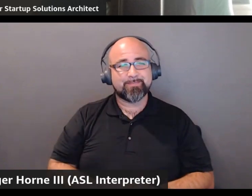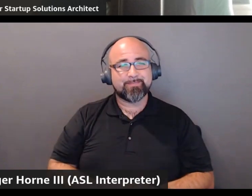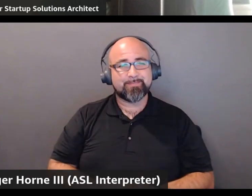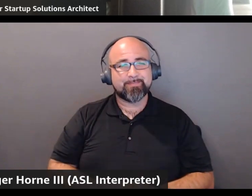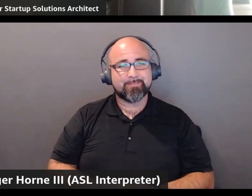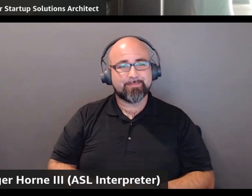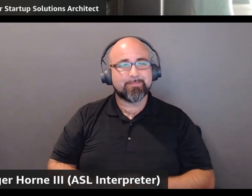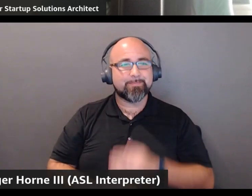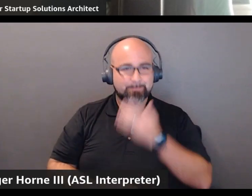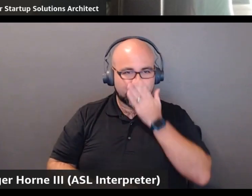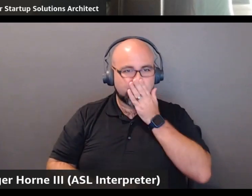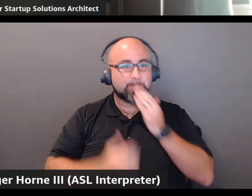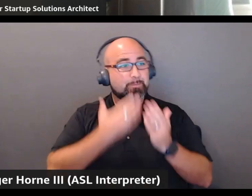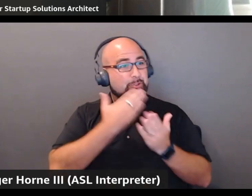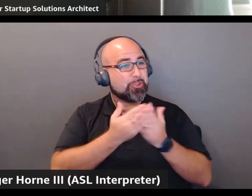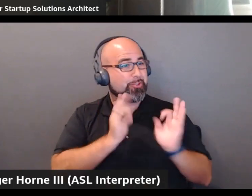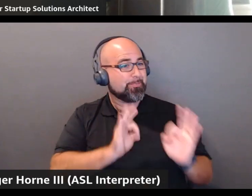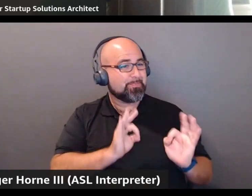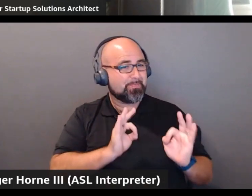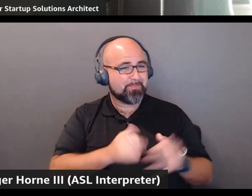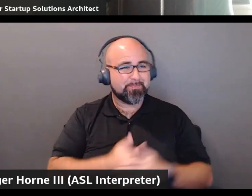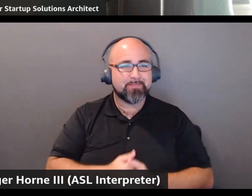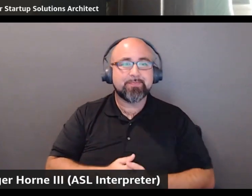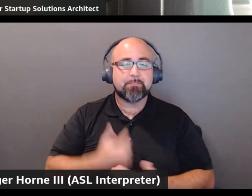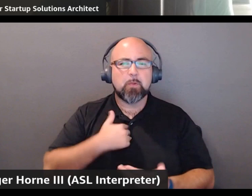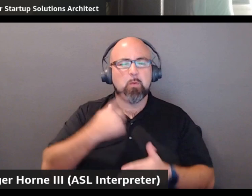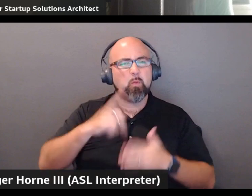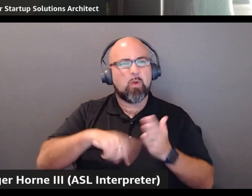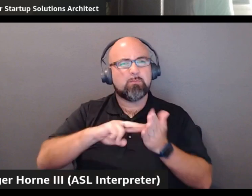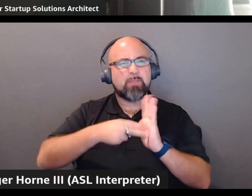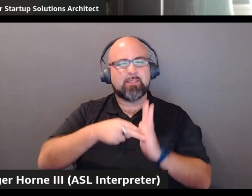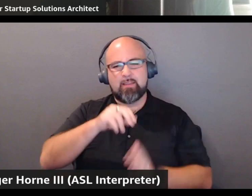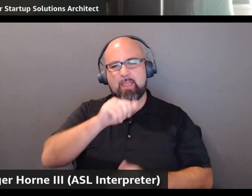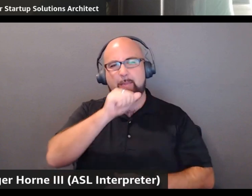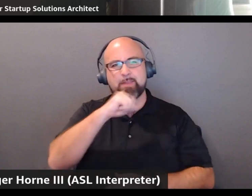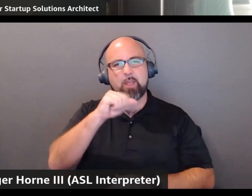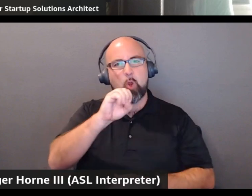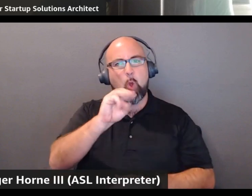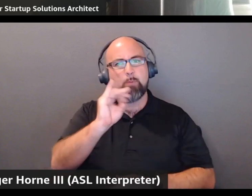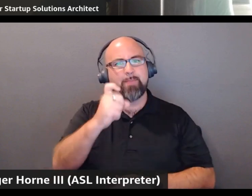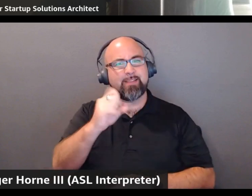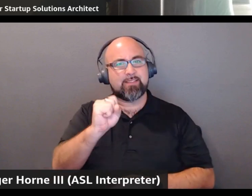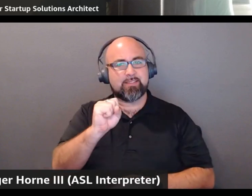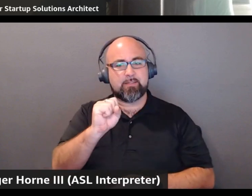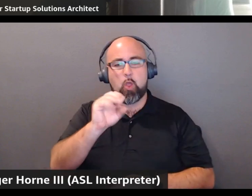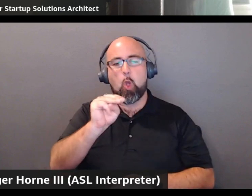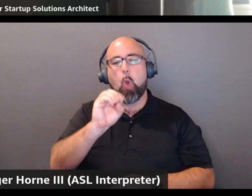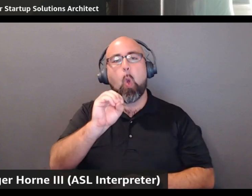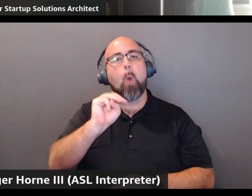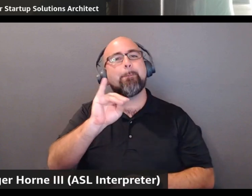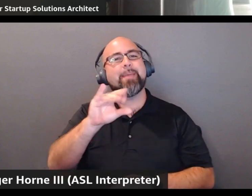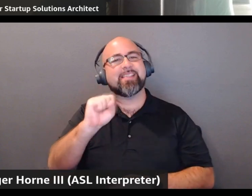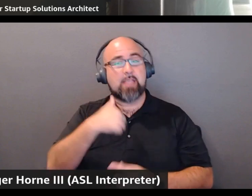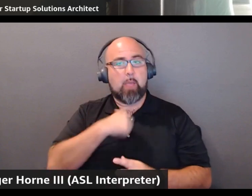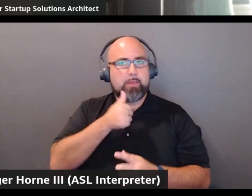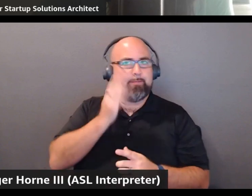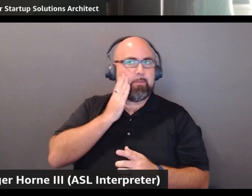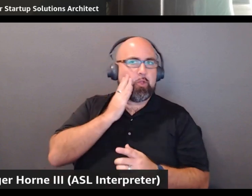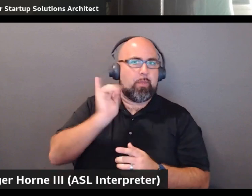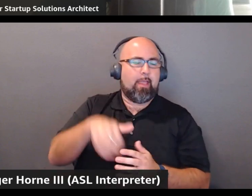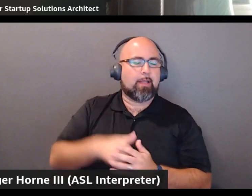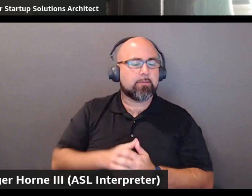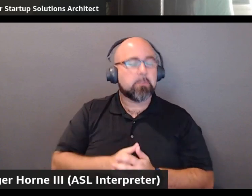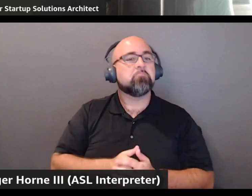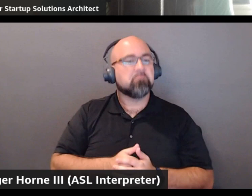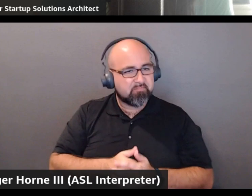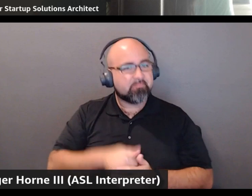Good stuff. So, what is Amazon Omics? I actually wasn't familiar with this service before. Yeah, great question. So